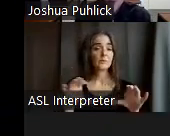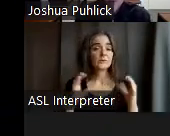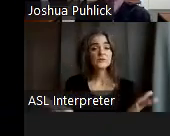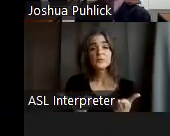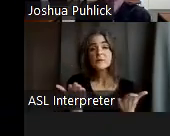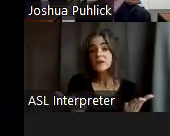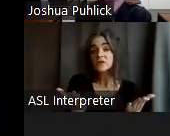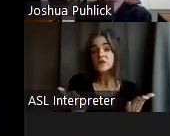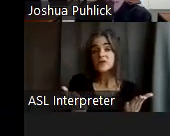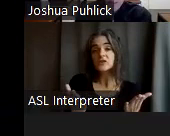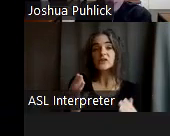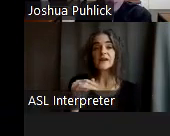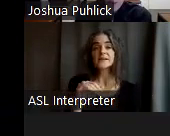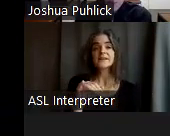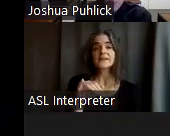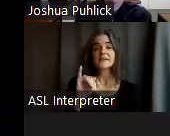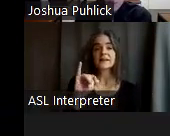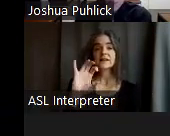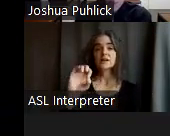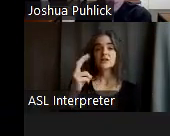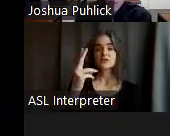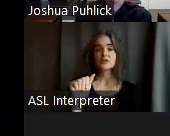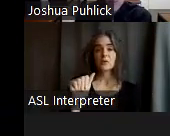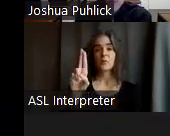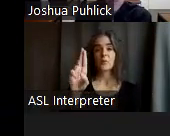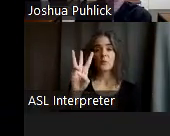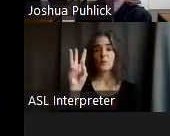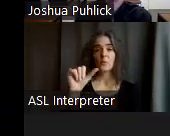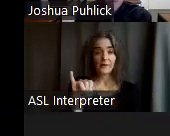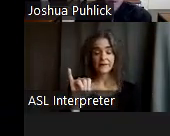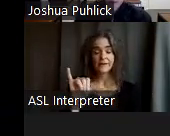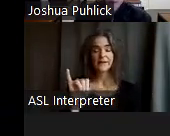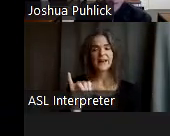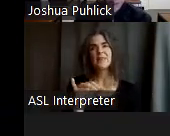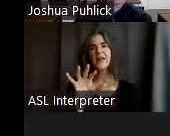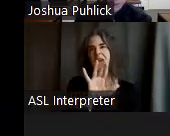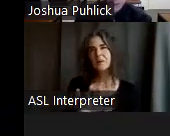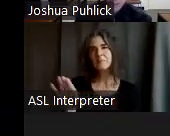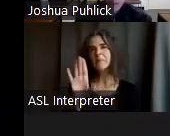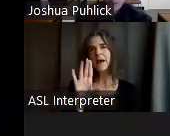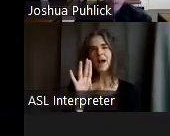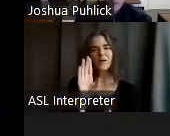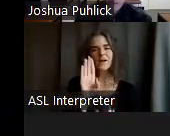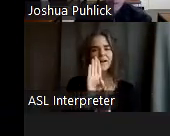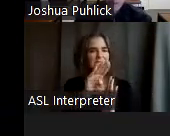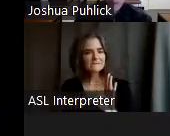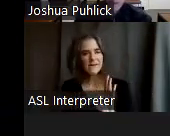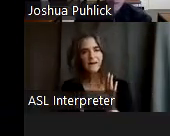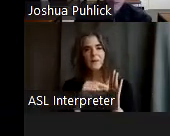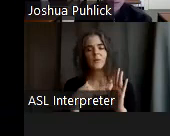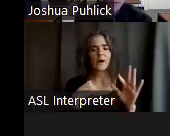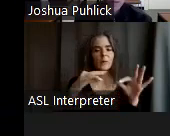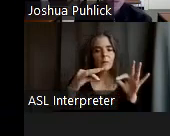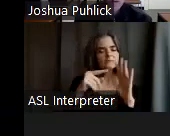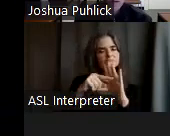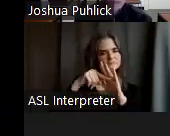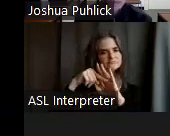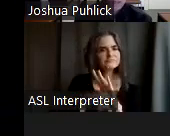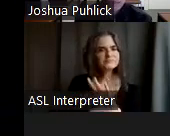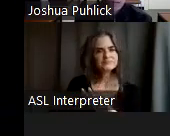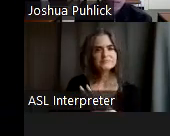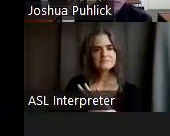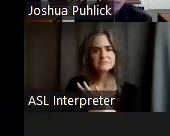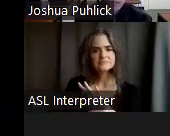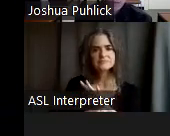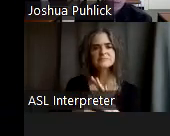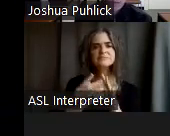at Ichauway. And then about halfway through the presentation, I'm going to discuss in detail the strategies